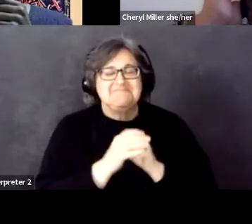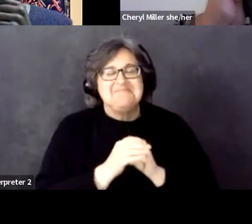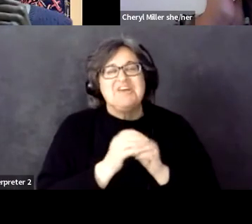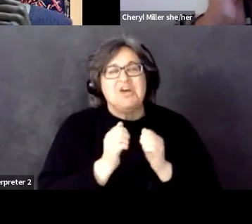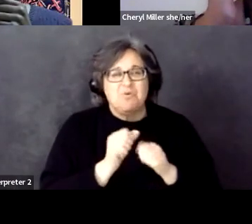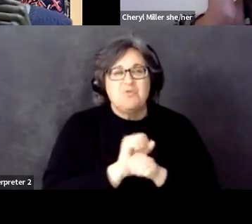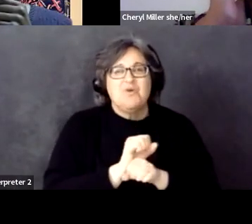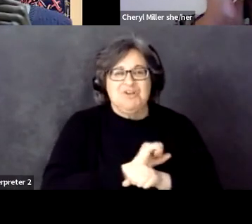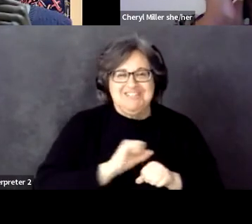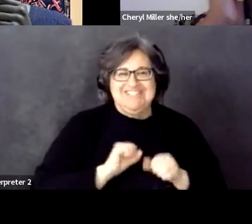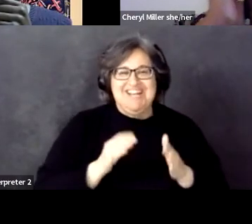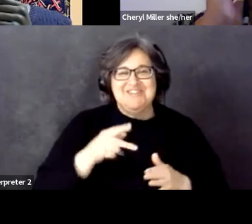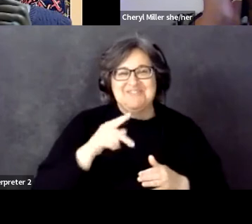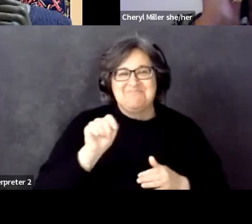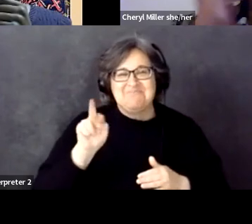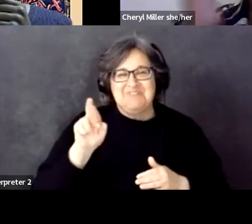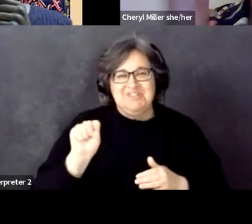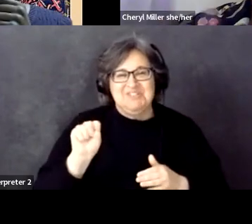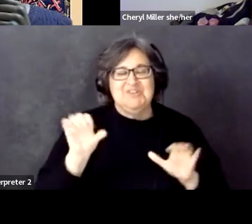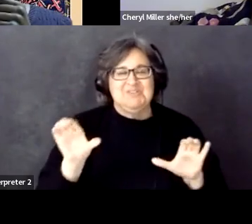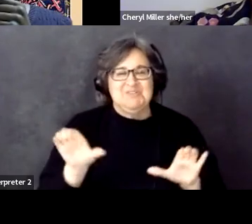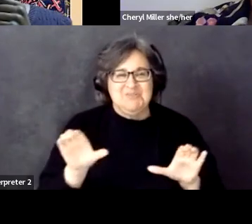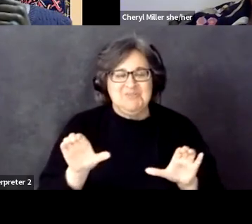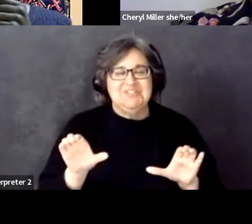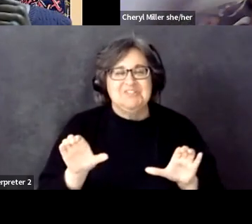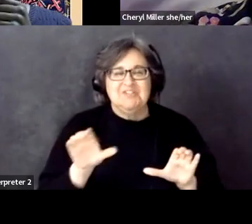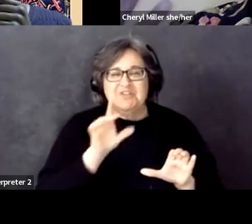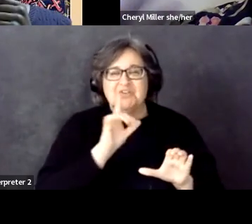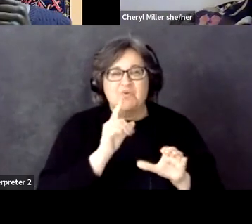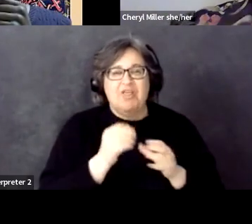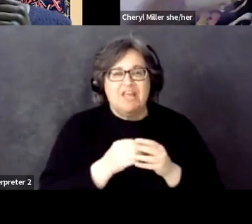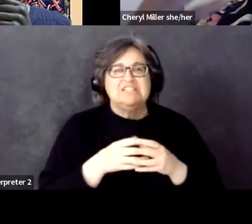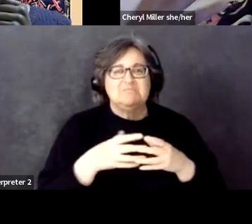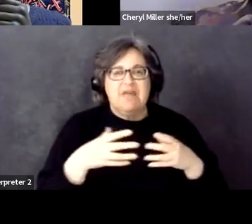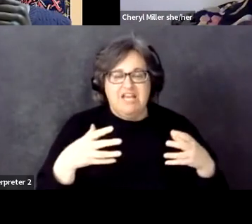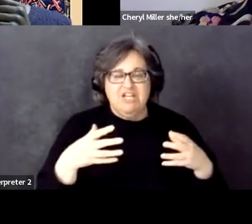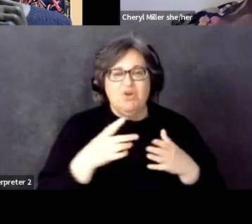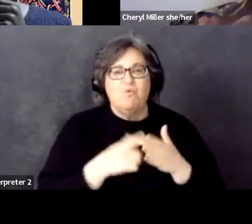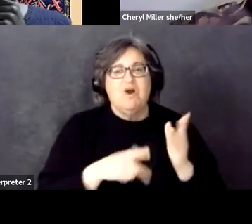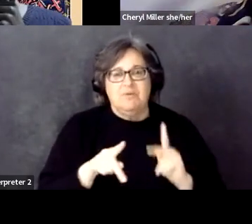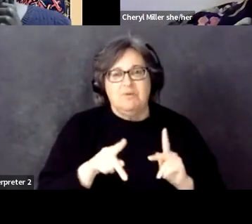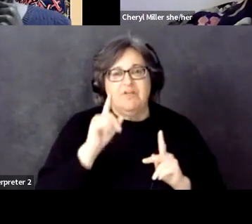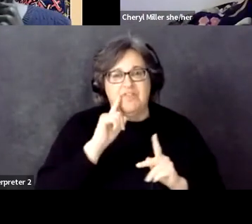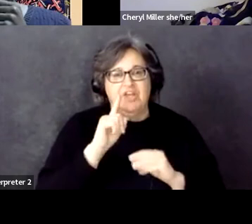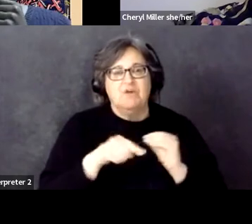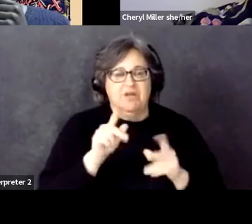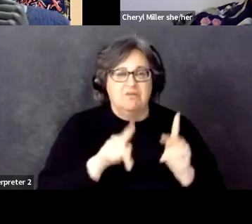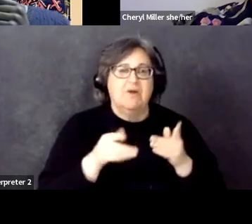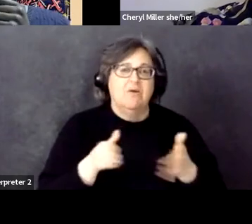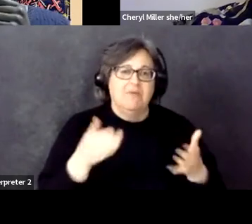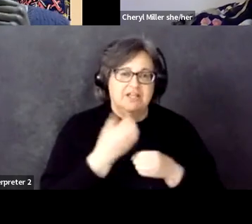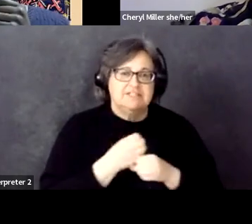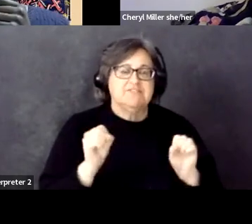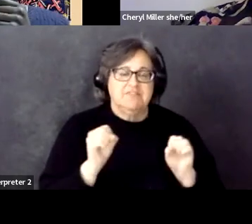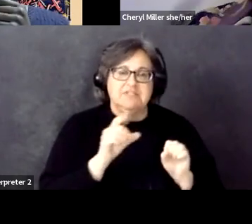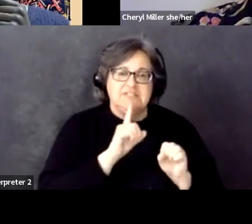the work that Senator Peters is doing on, like, really expanding what people think of as public safety, I